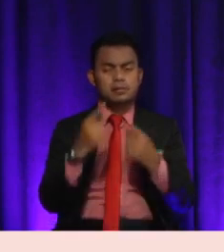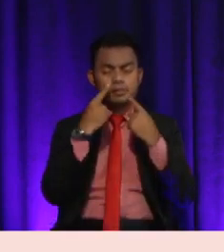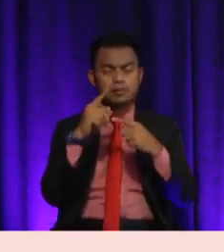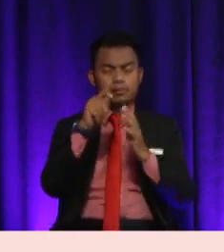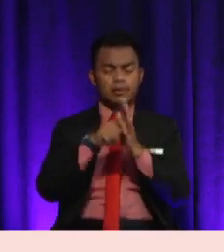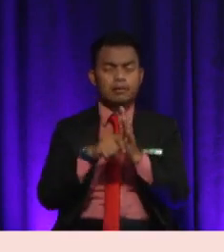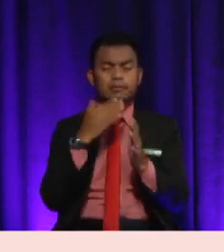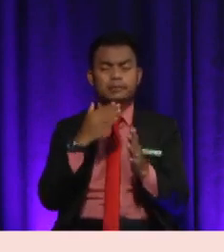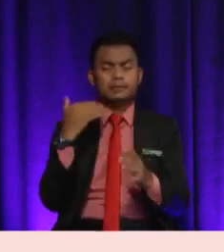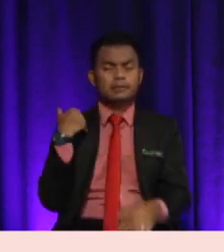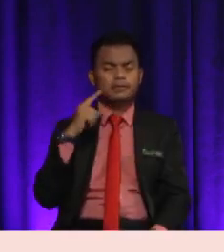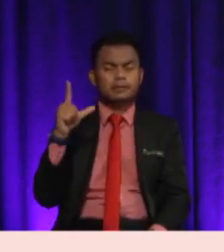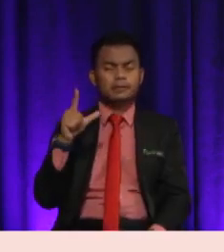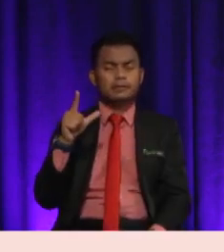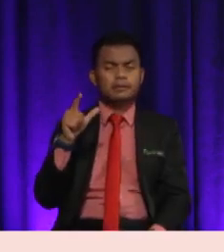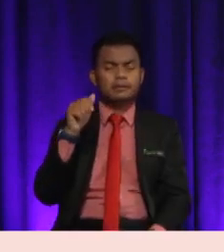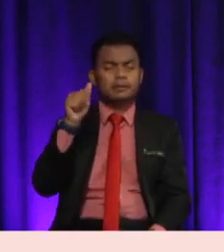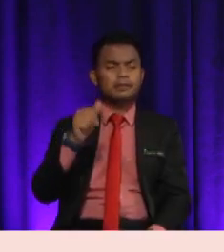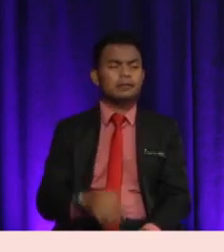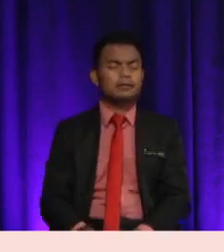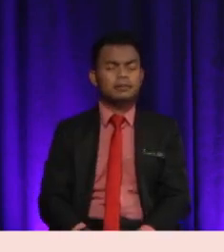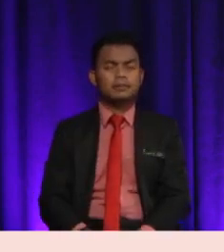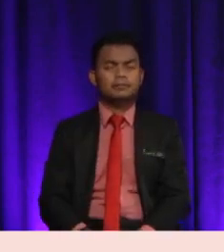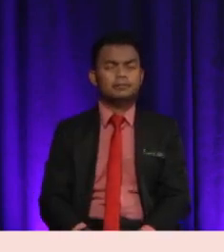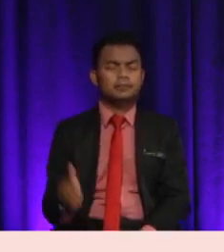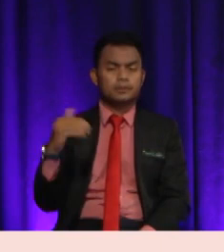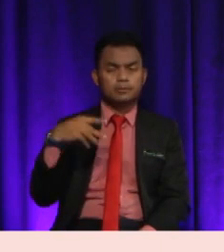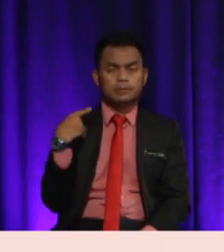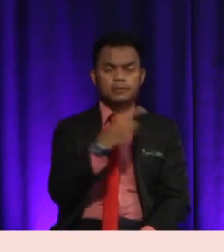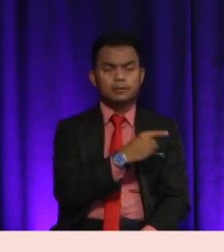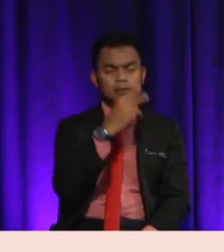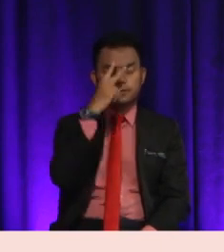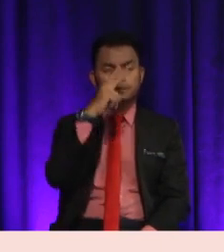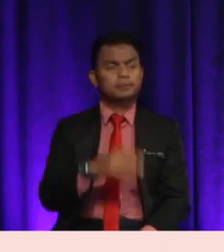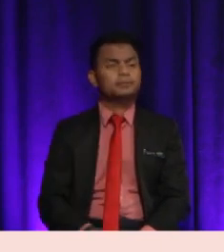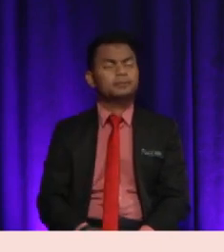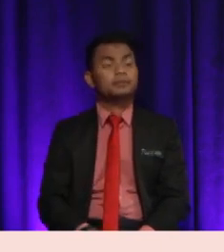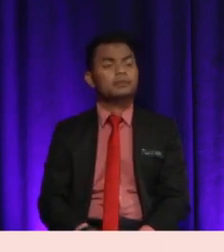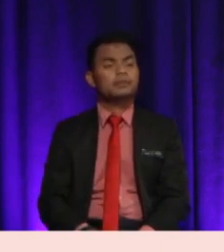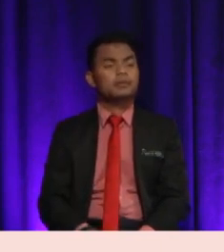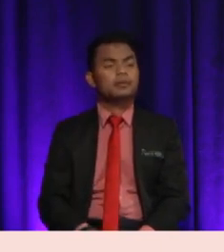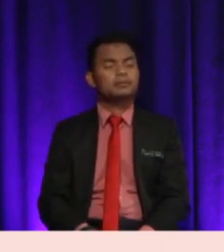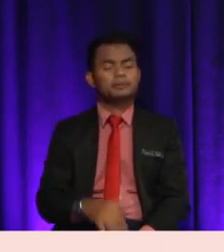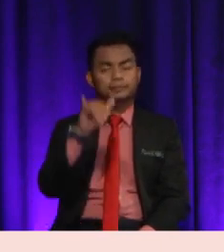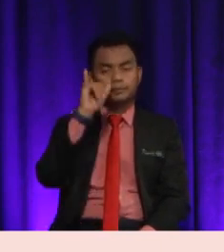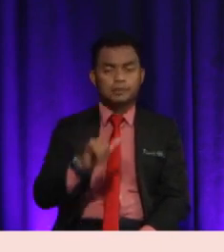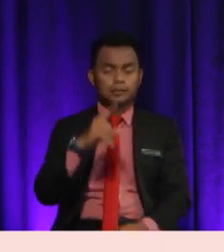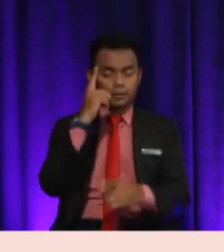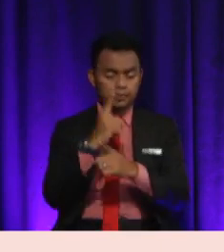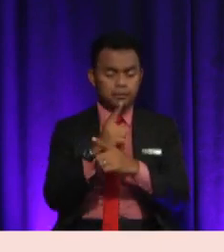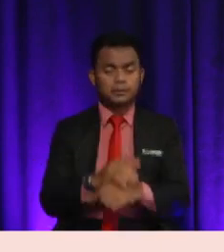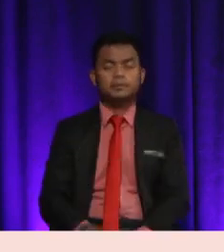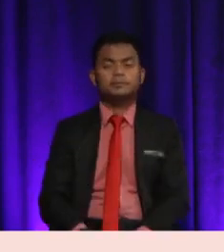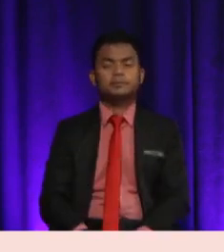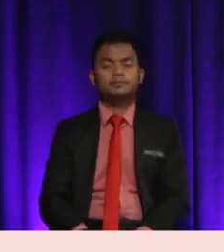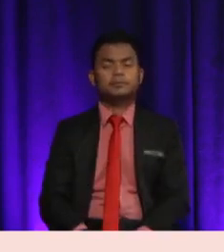of gun violence had killed them. Okay, so now let's have a look. Yeah, correct. The ghosts of gun violence